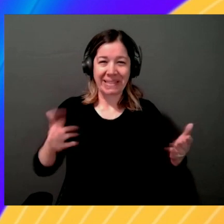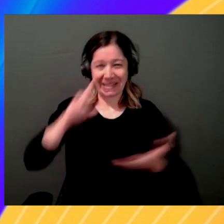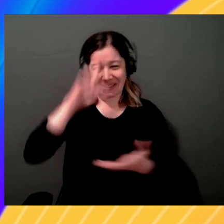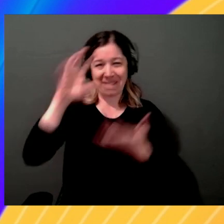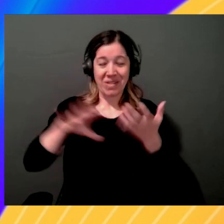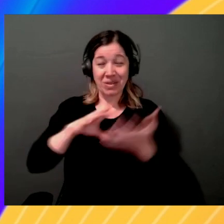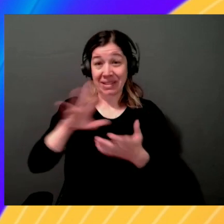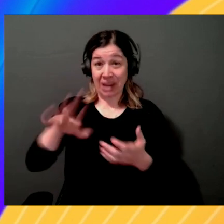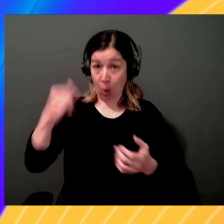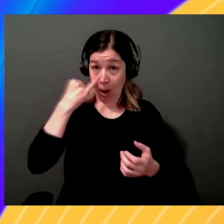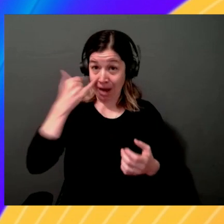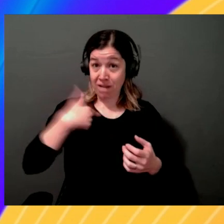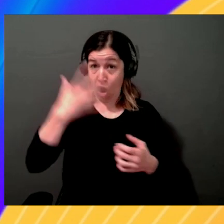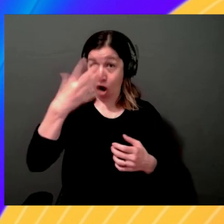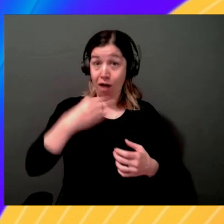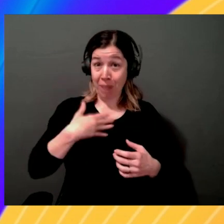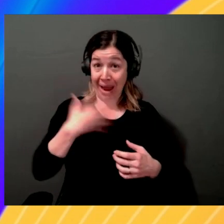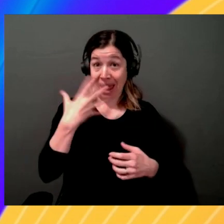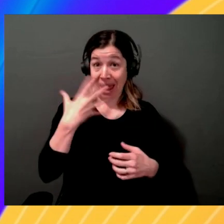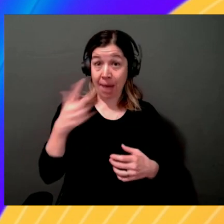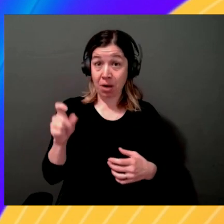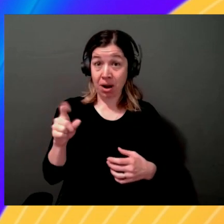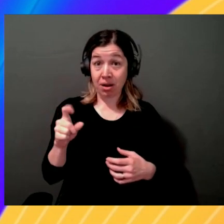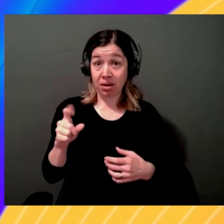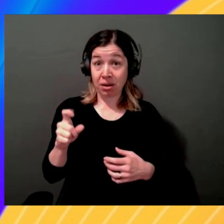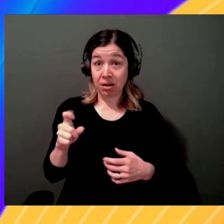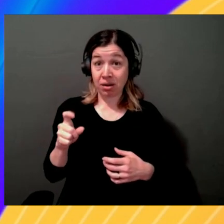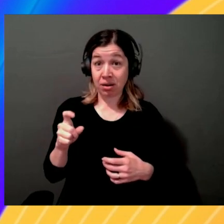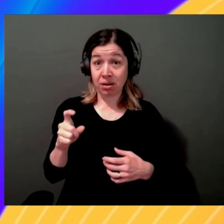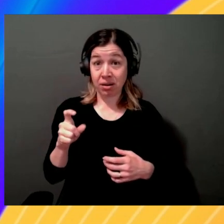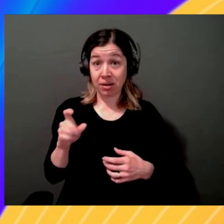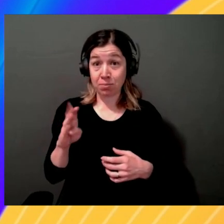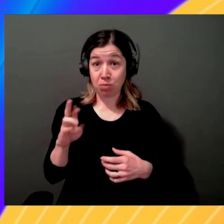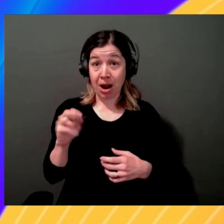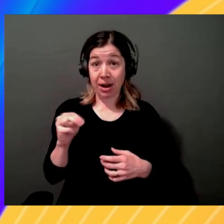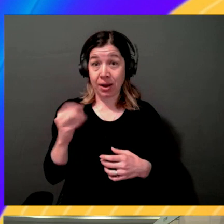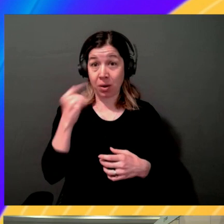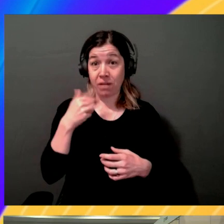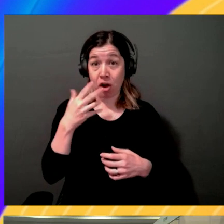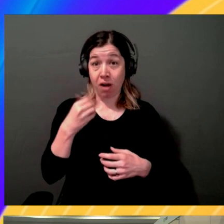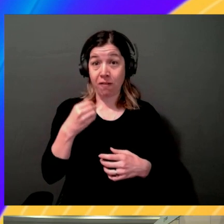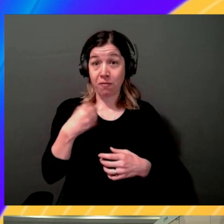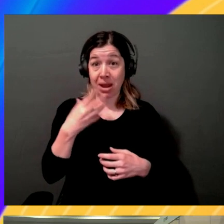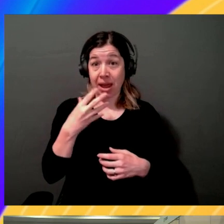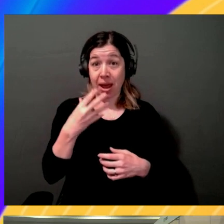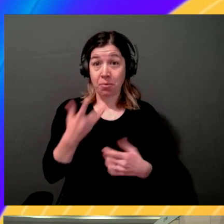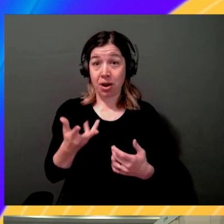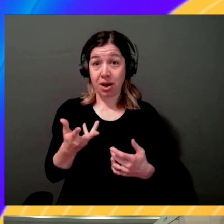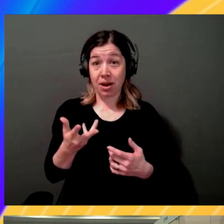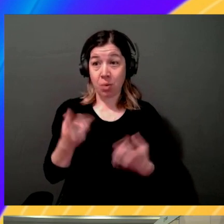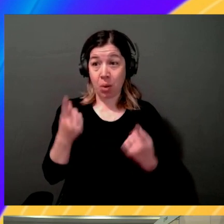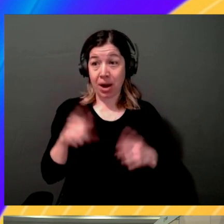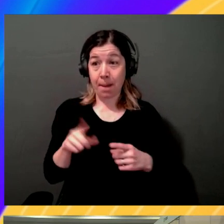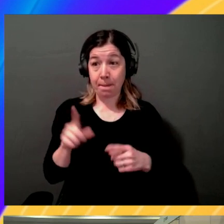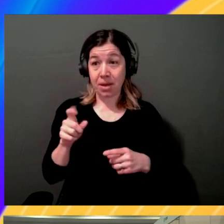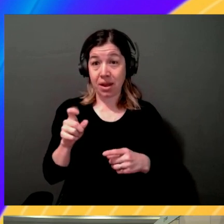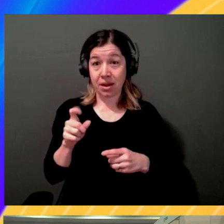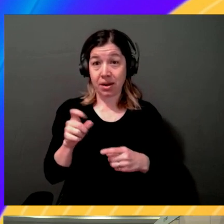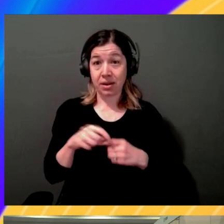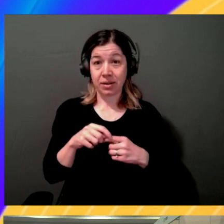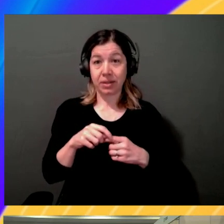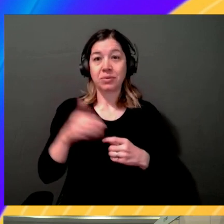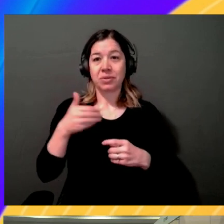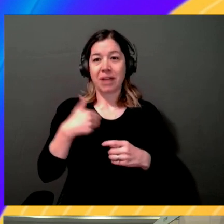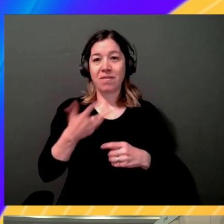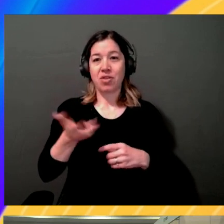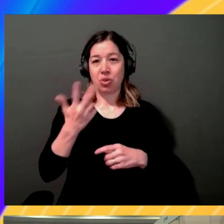But You set your classes to underscore. Got it. So basically, as it comes to Personalize, there's 3 different data sets, right?